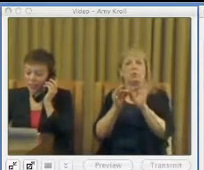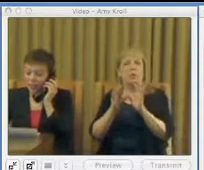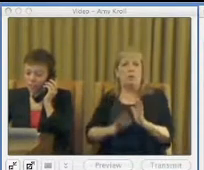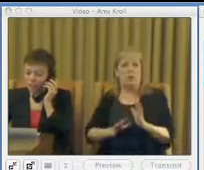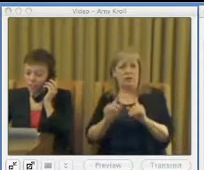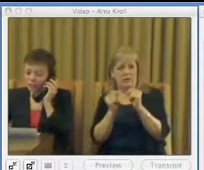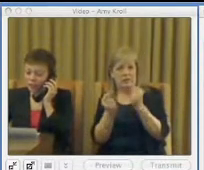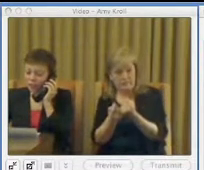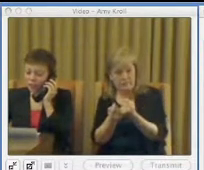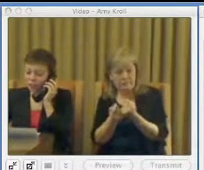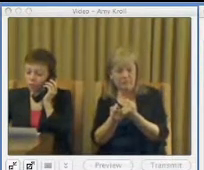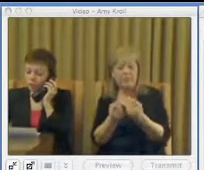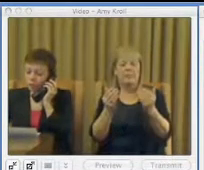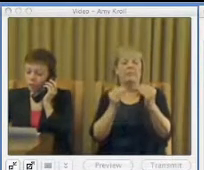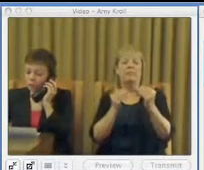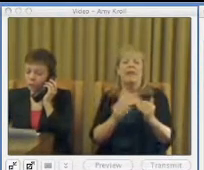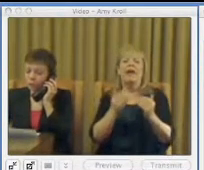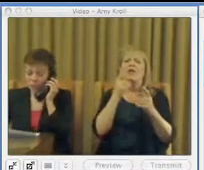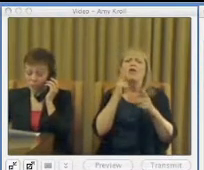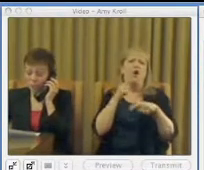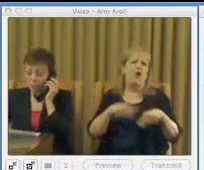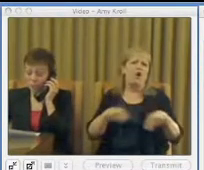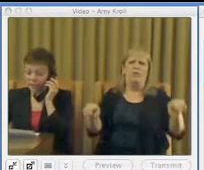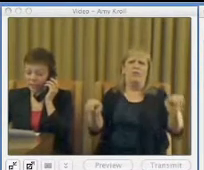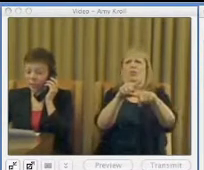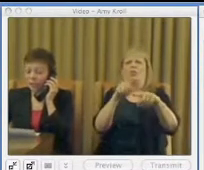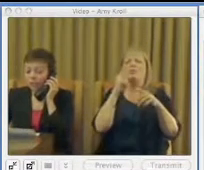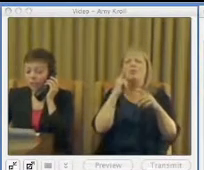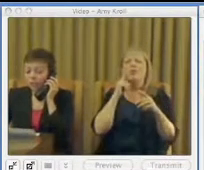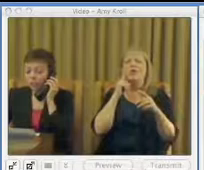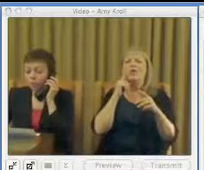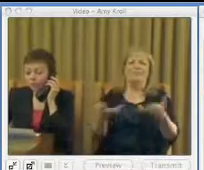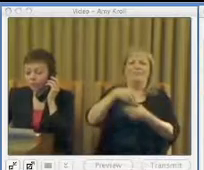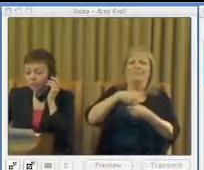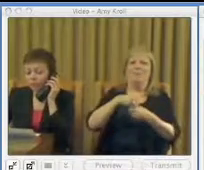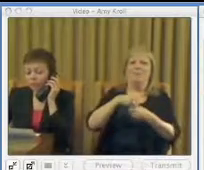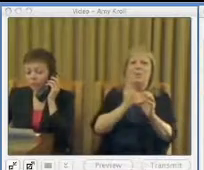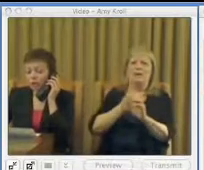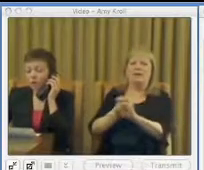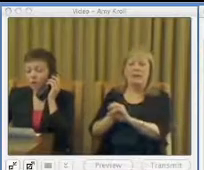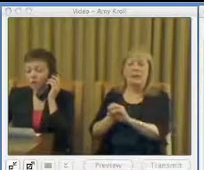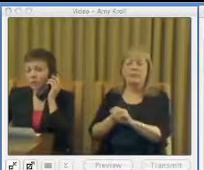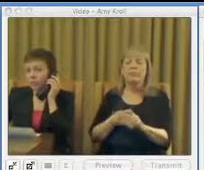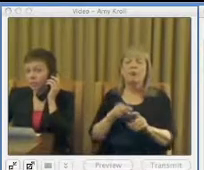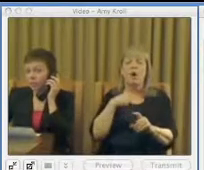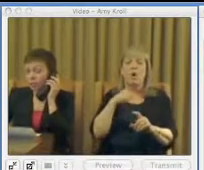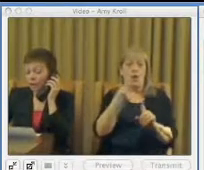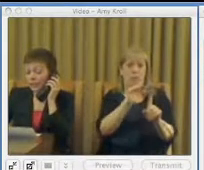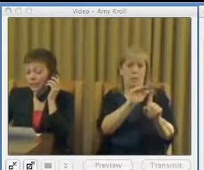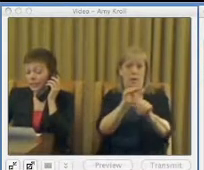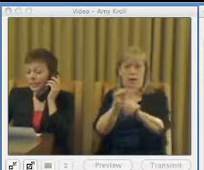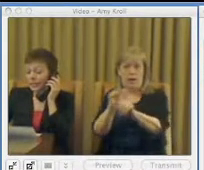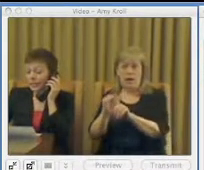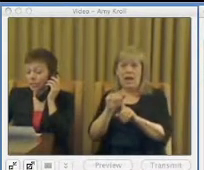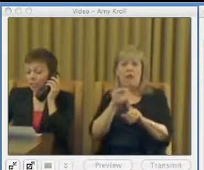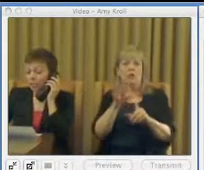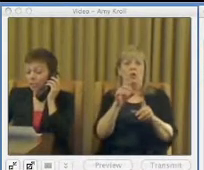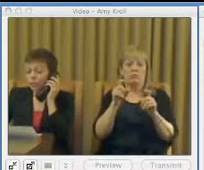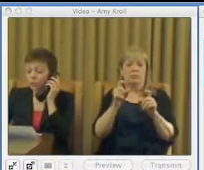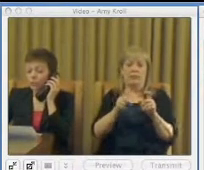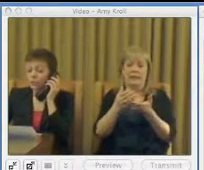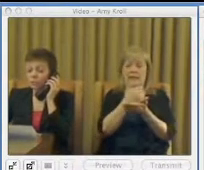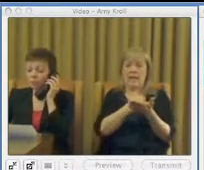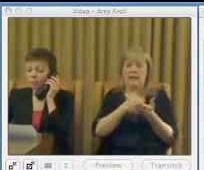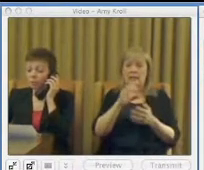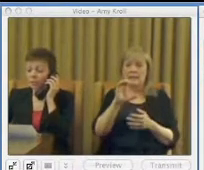interpreting team. Thank you to all of you for participating. Reminders, if you are collecting